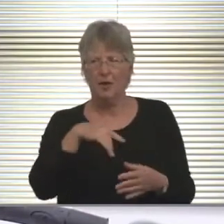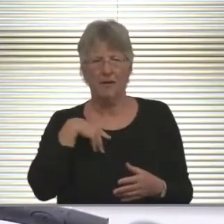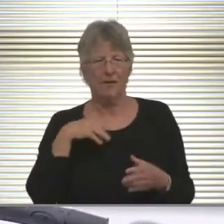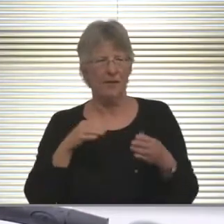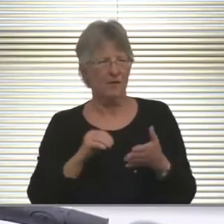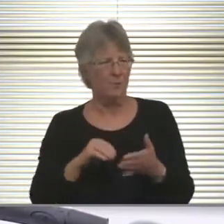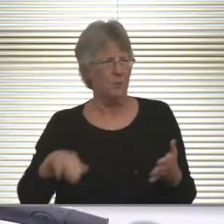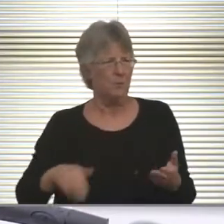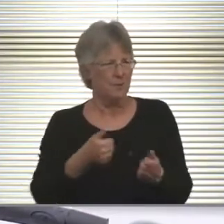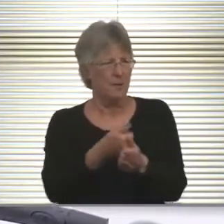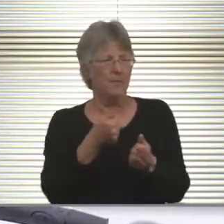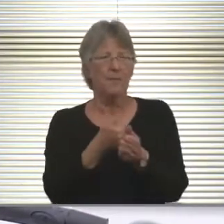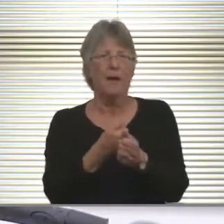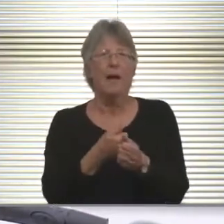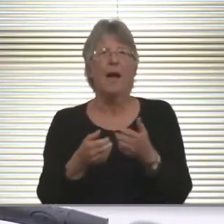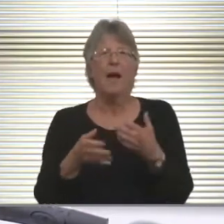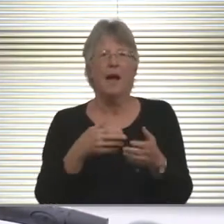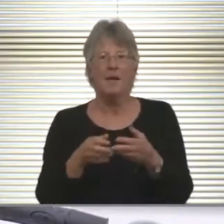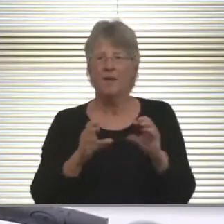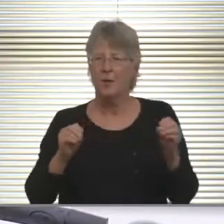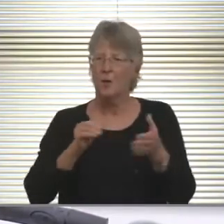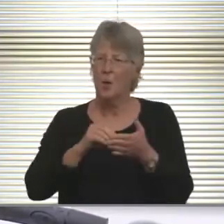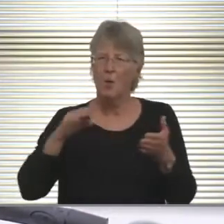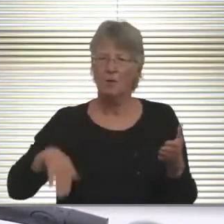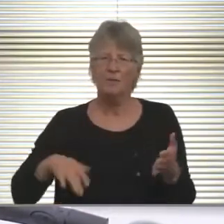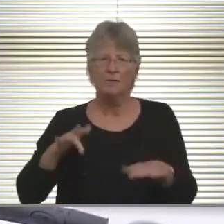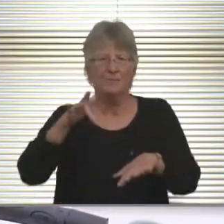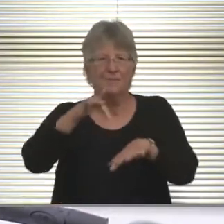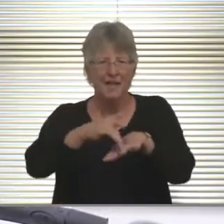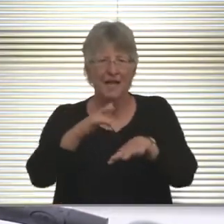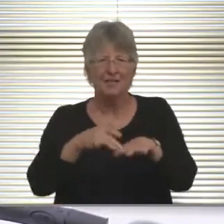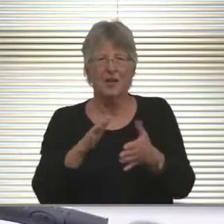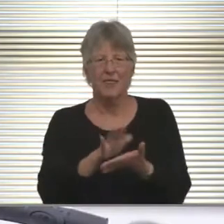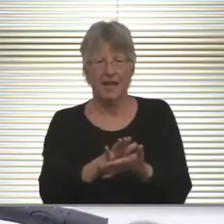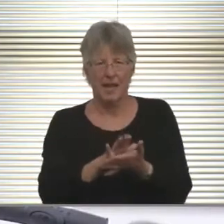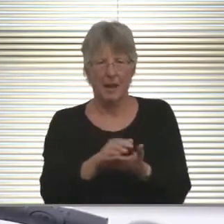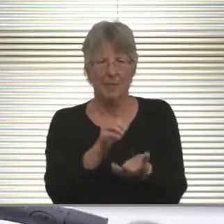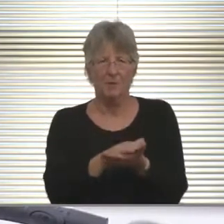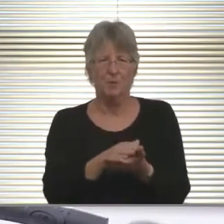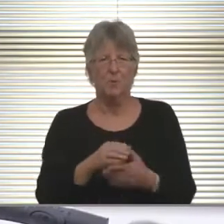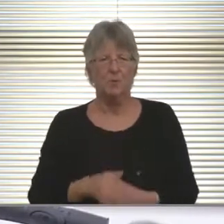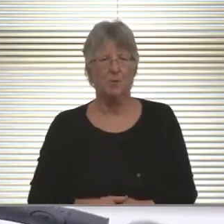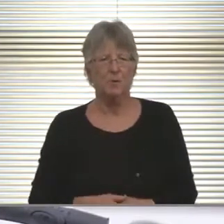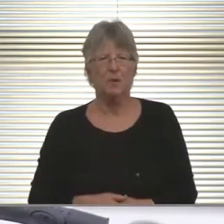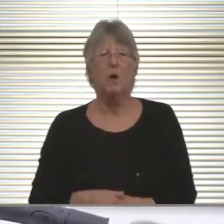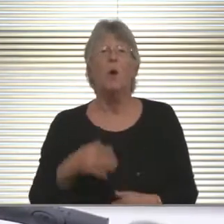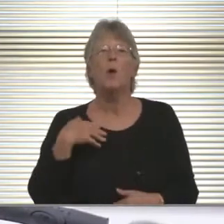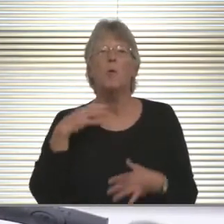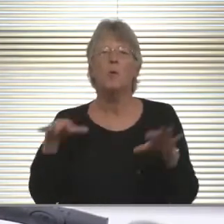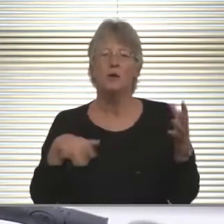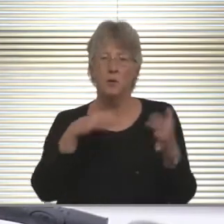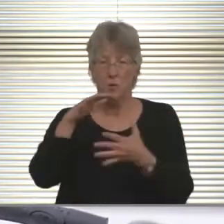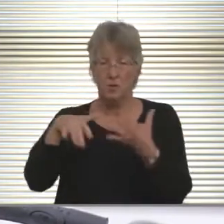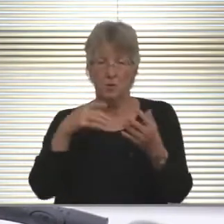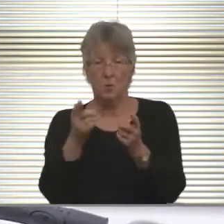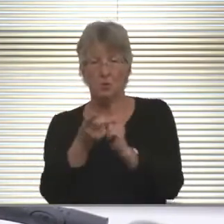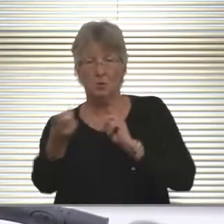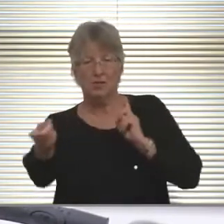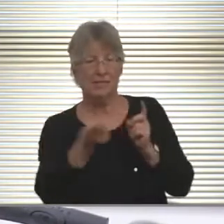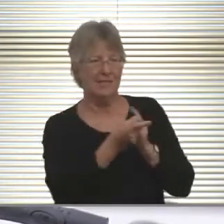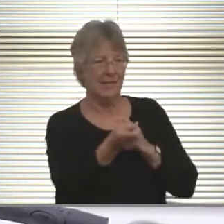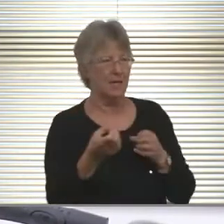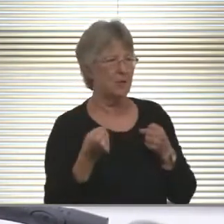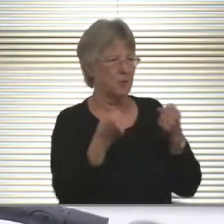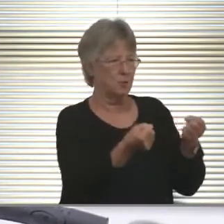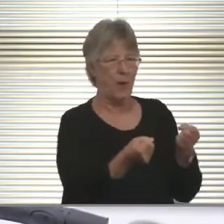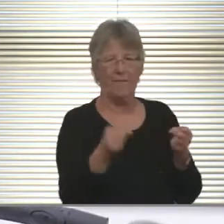up their textbooks. However, no student actually stepped foot on campus. We are practicing social distancing by allowing the students to drive up,